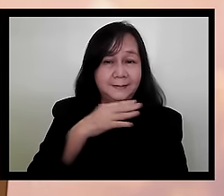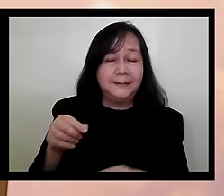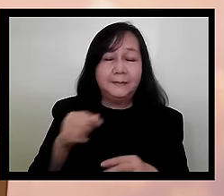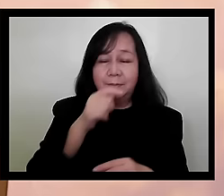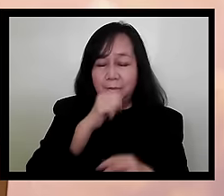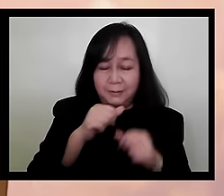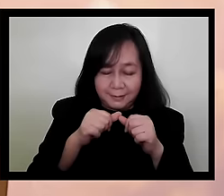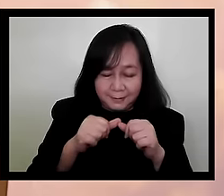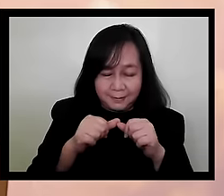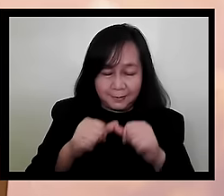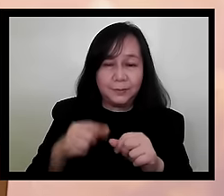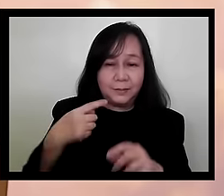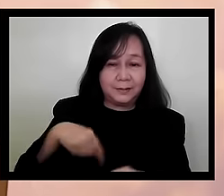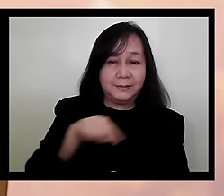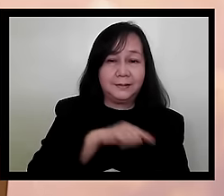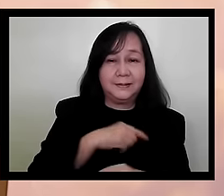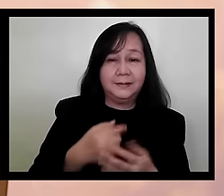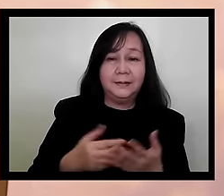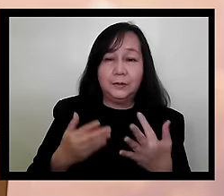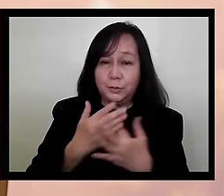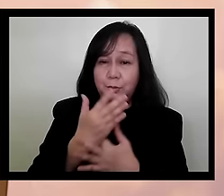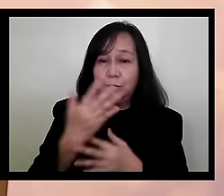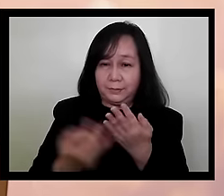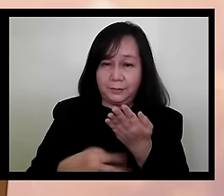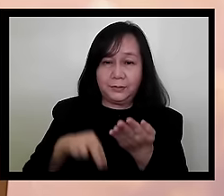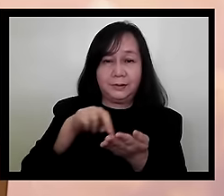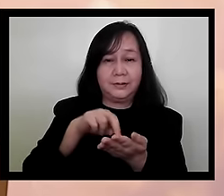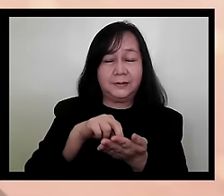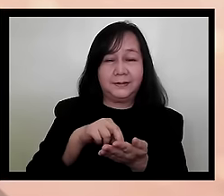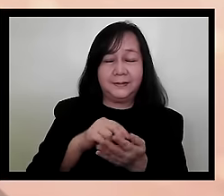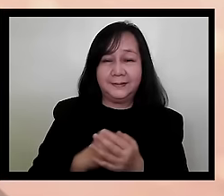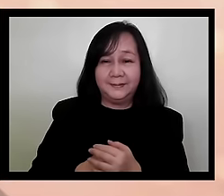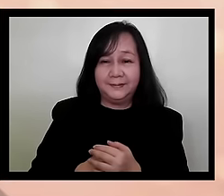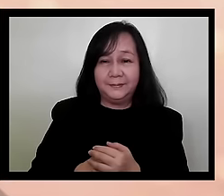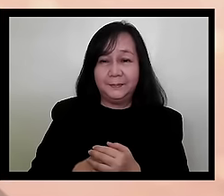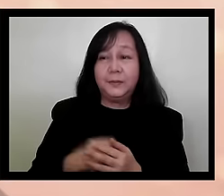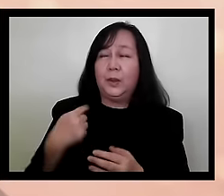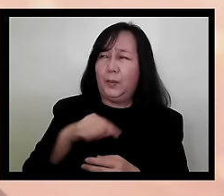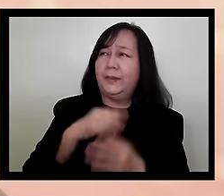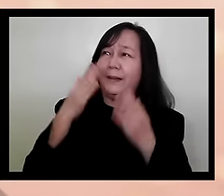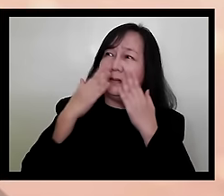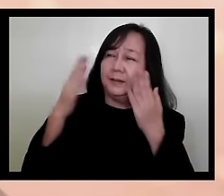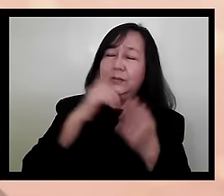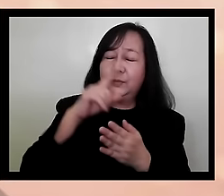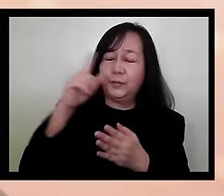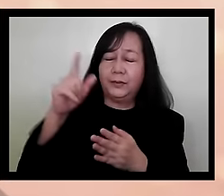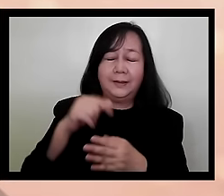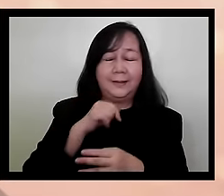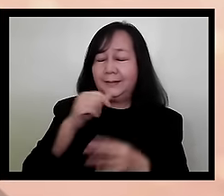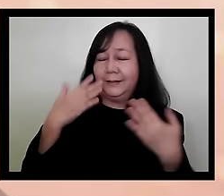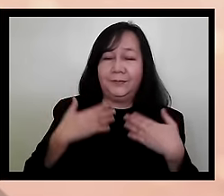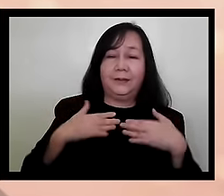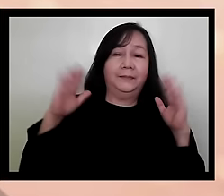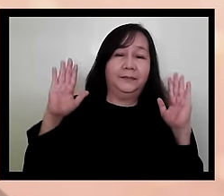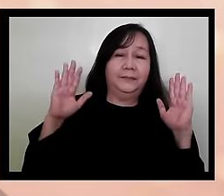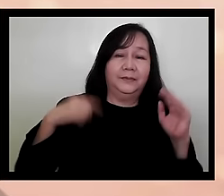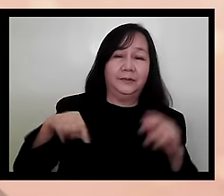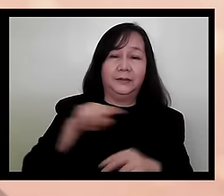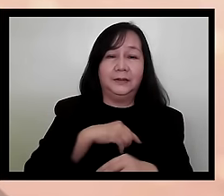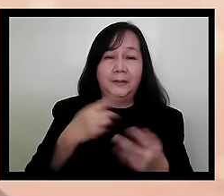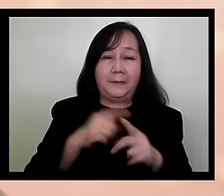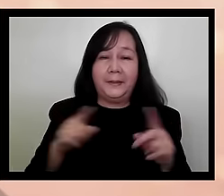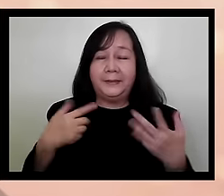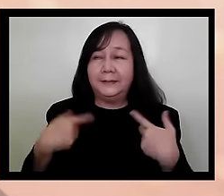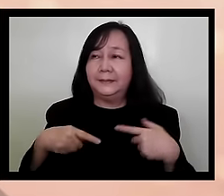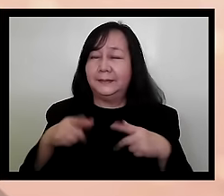persistent with us through the reason Lord we thank the Lord for not giving up on us but